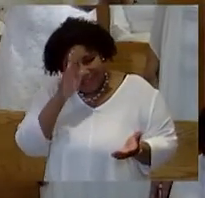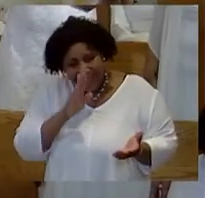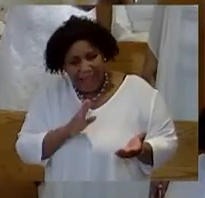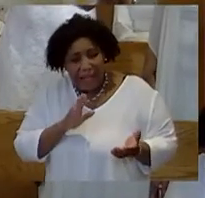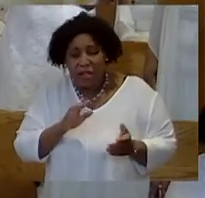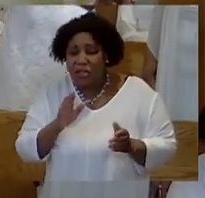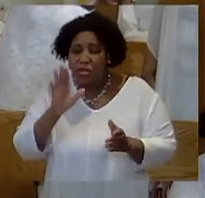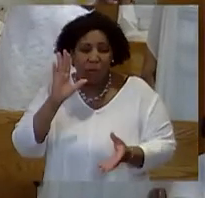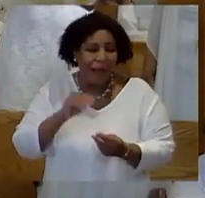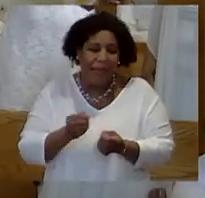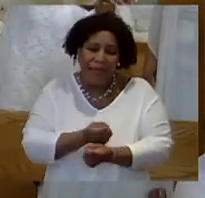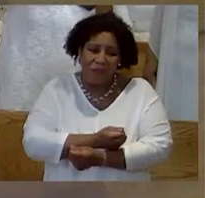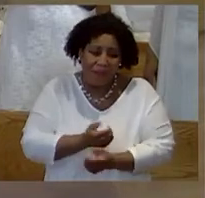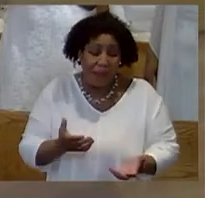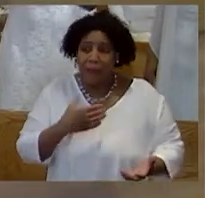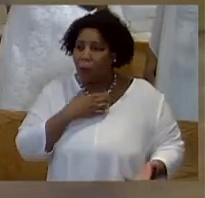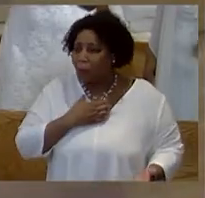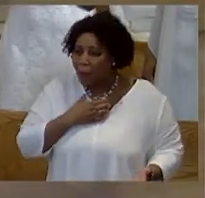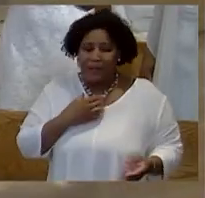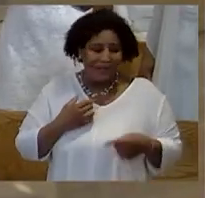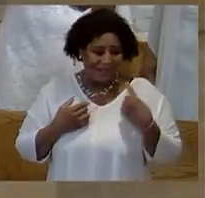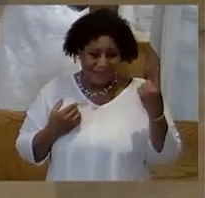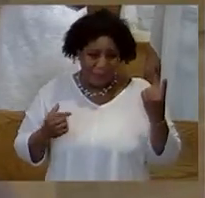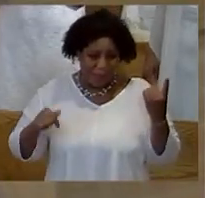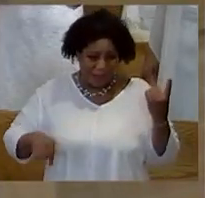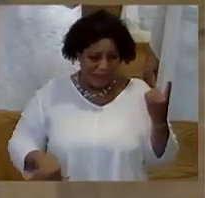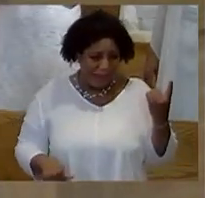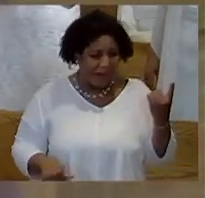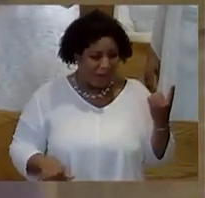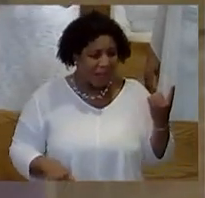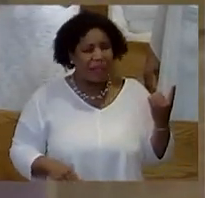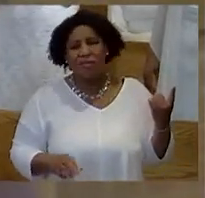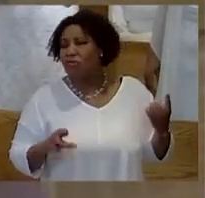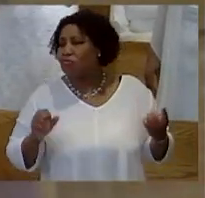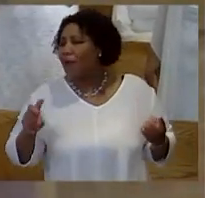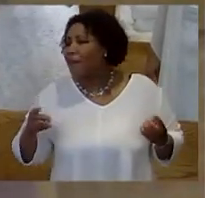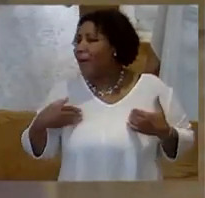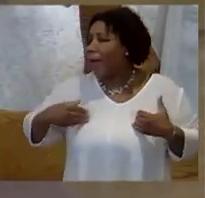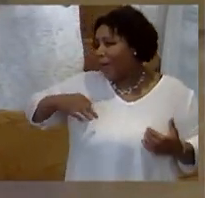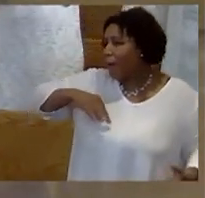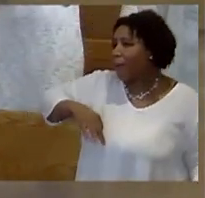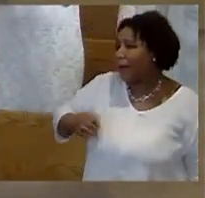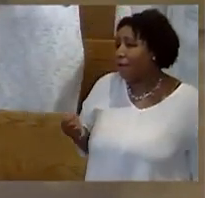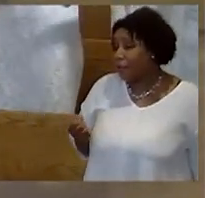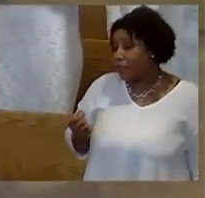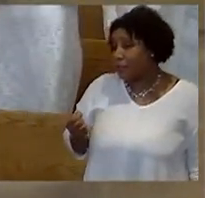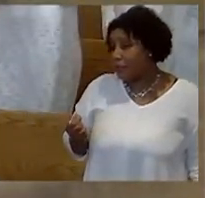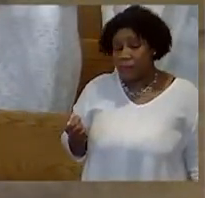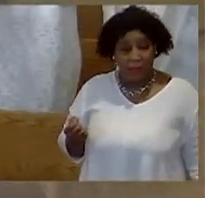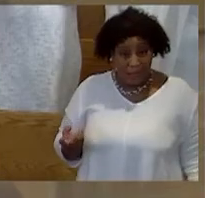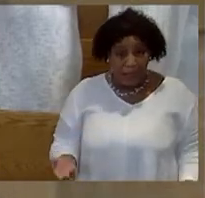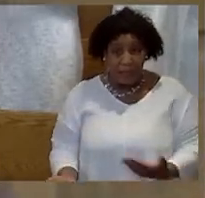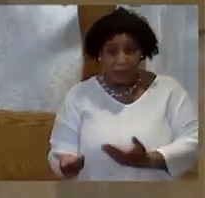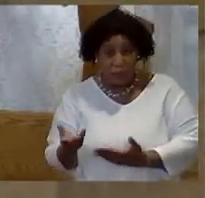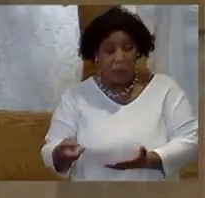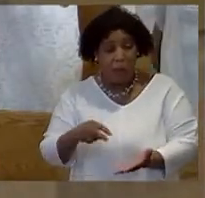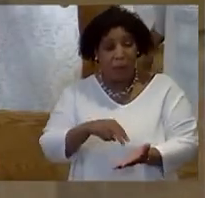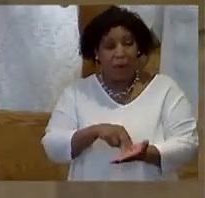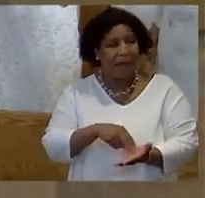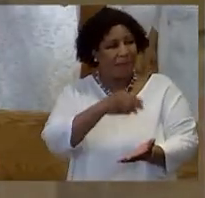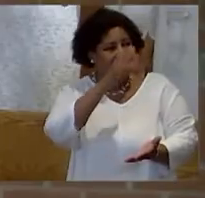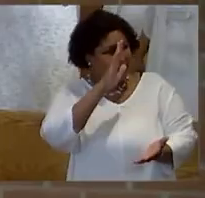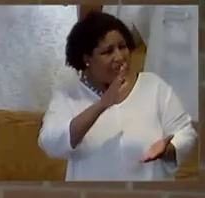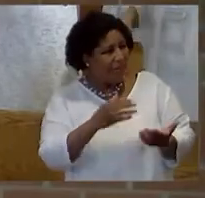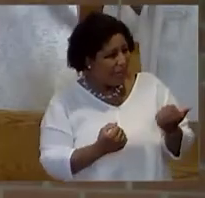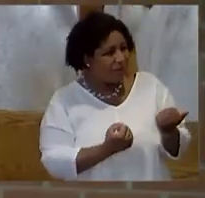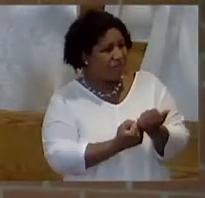your everything? I wish I had somebody that says, Reverend, I got benefits. When I woke up this morning, God's got